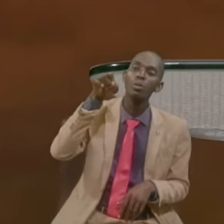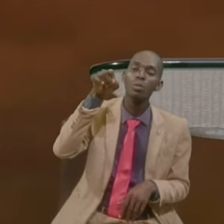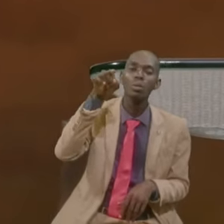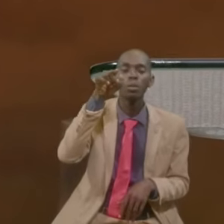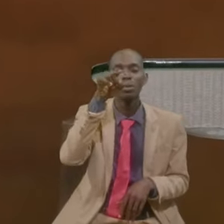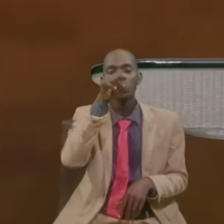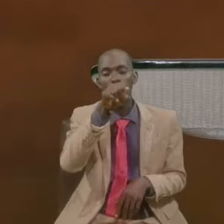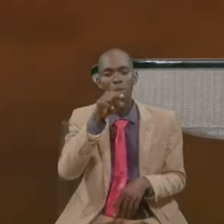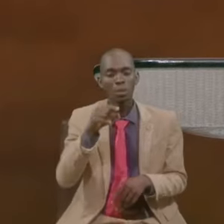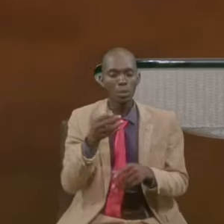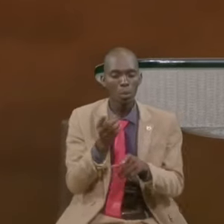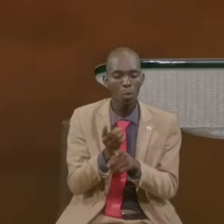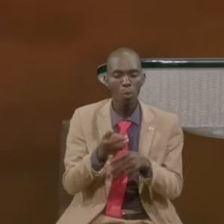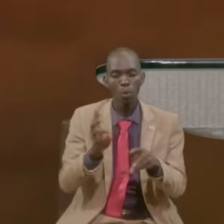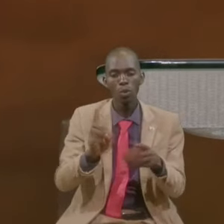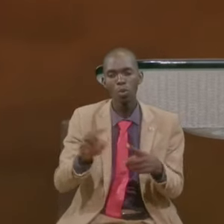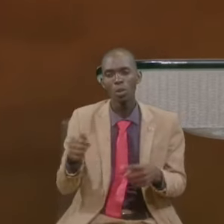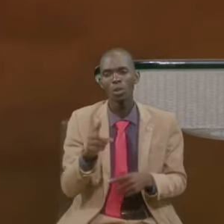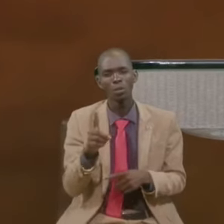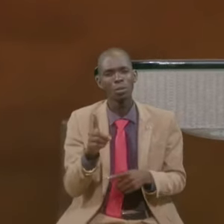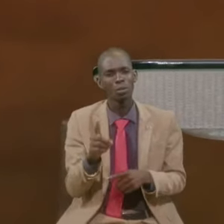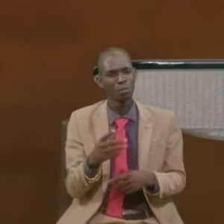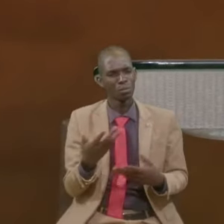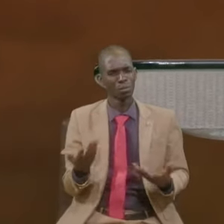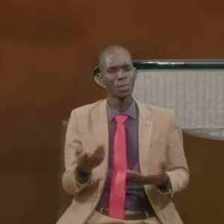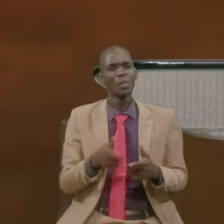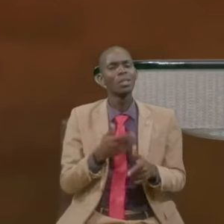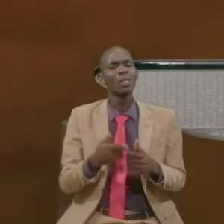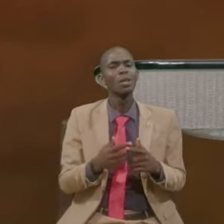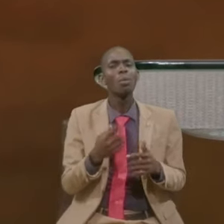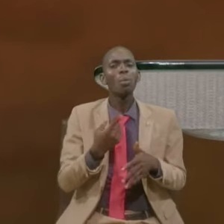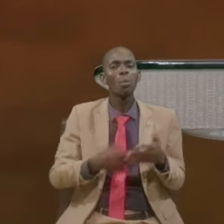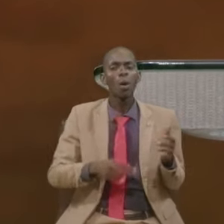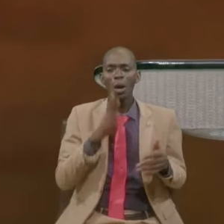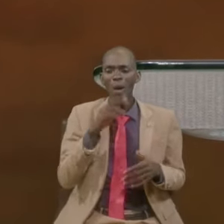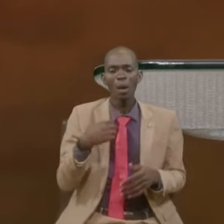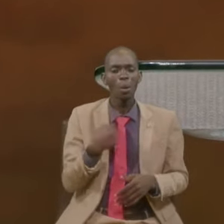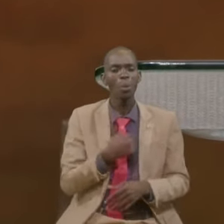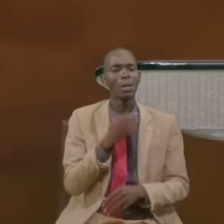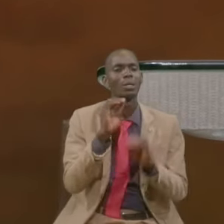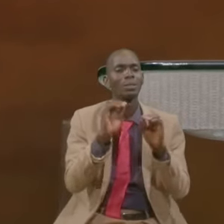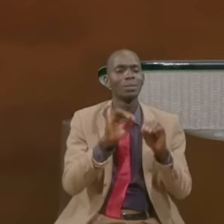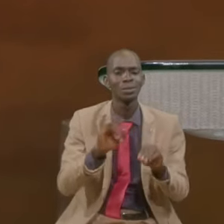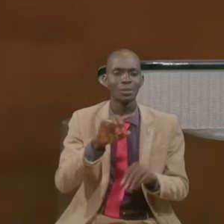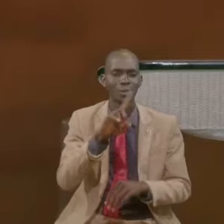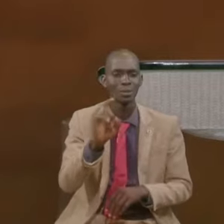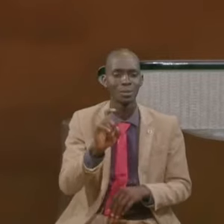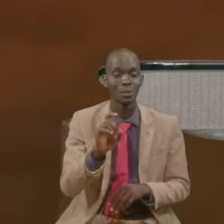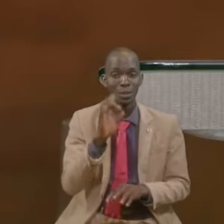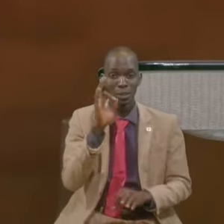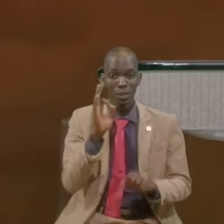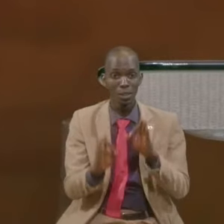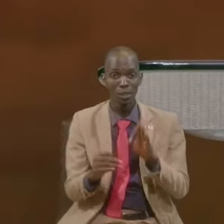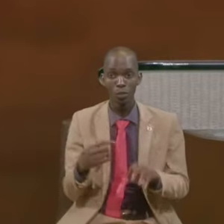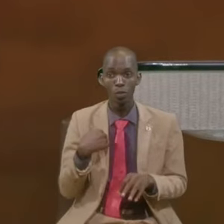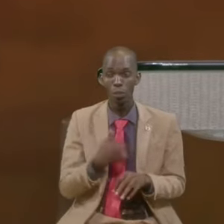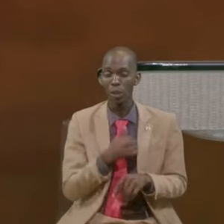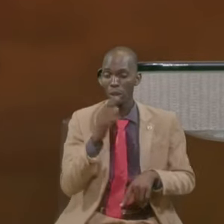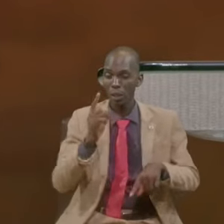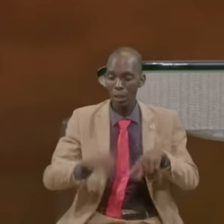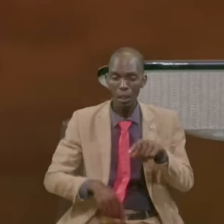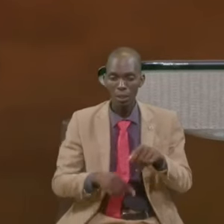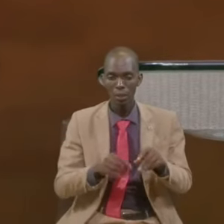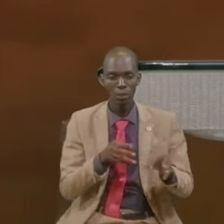to anyone. How can we do? What are we teaching? If you cannot emphasize the